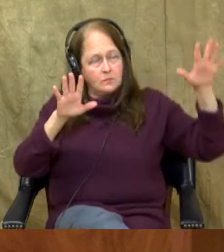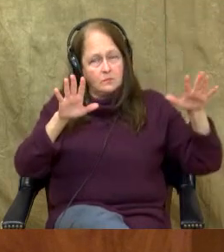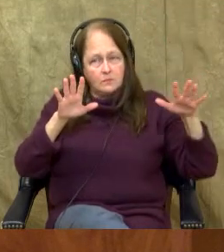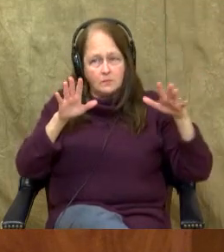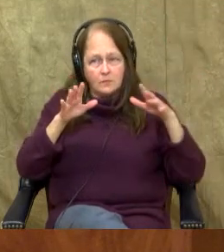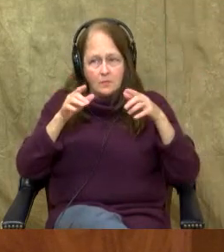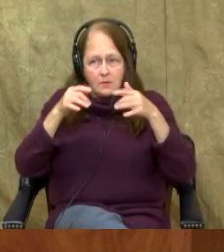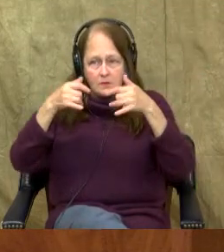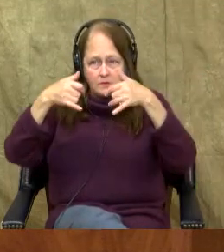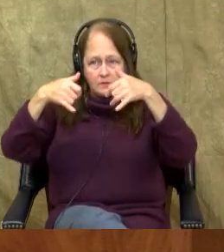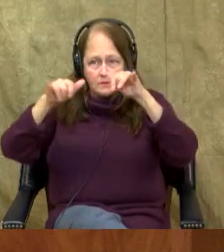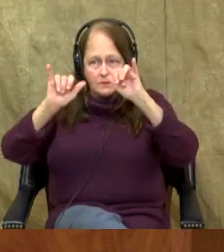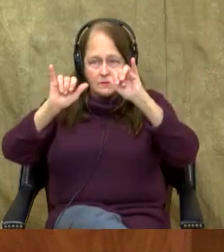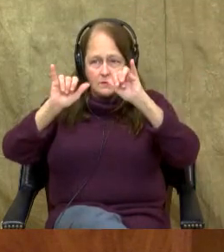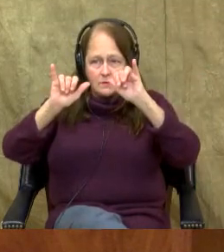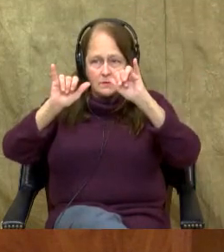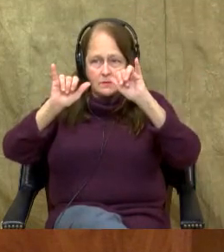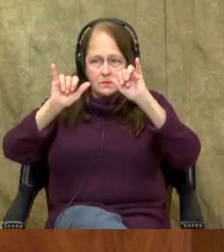vaster still.